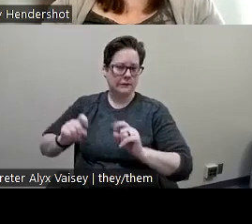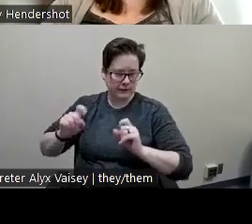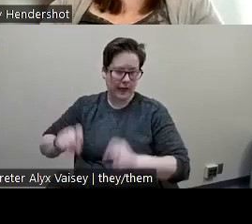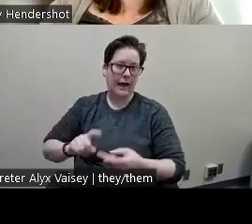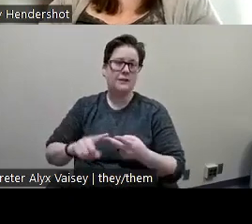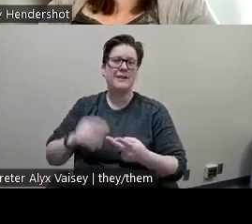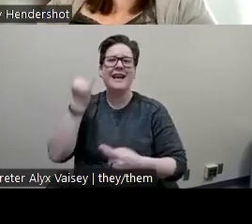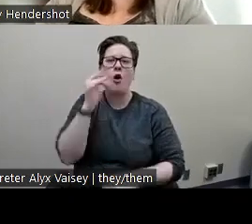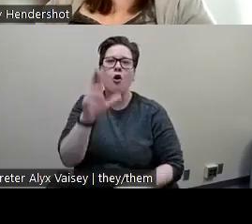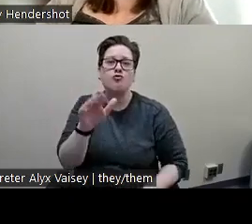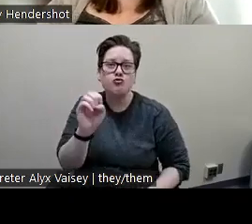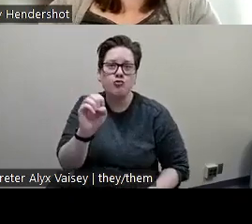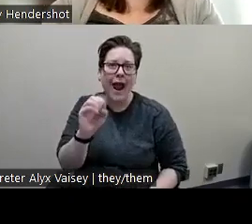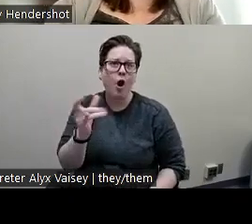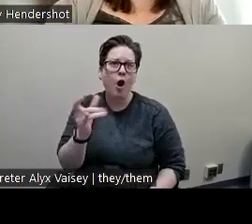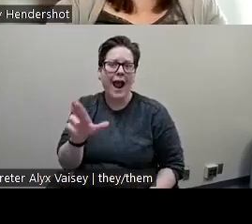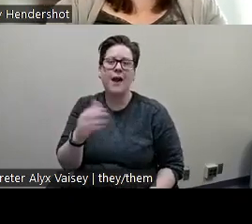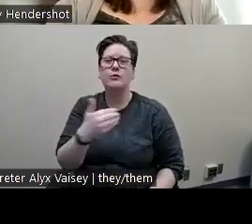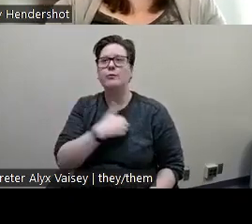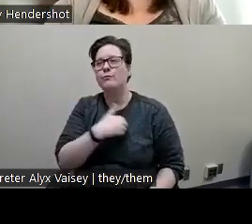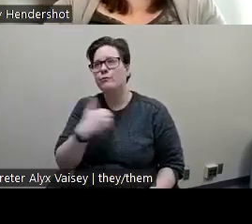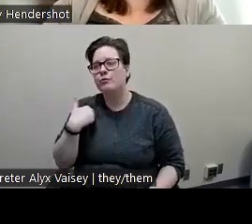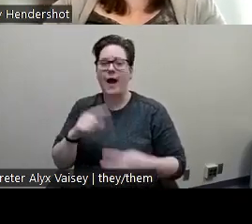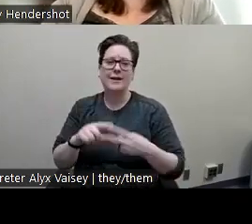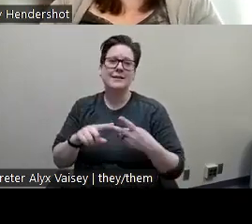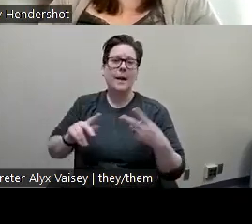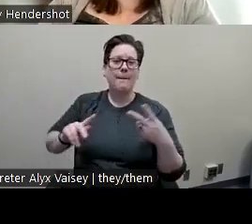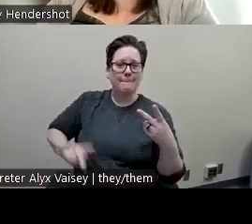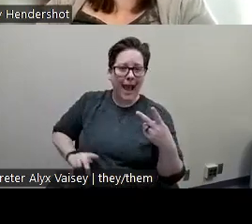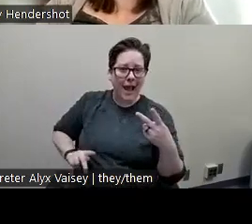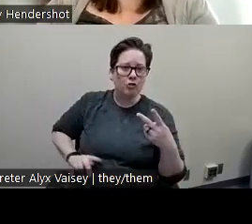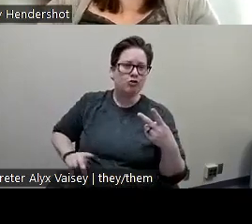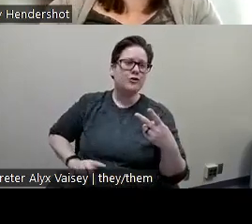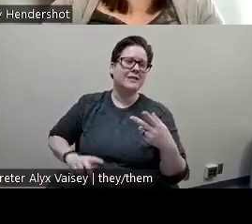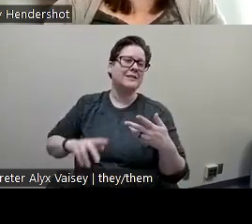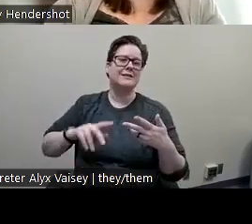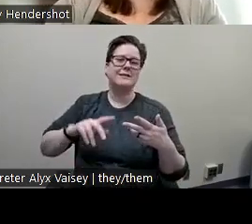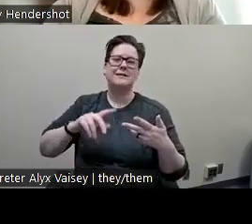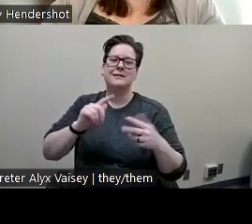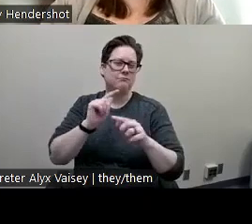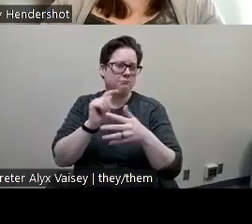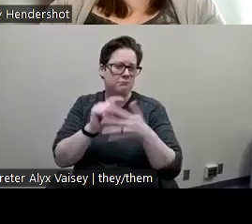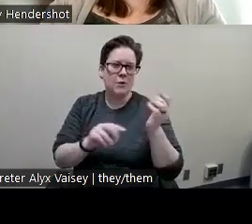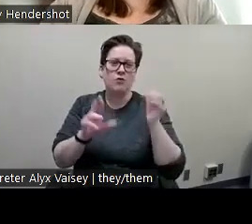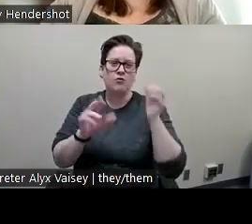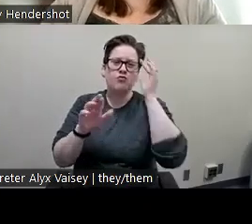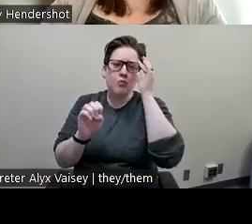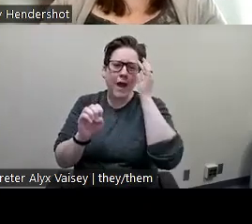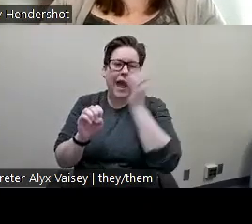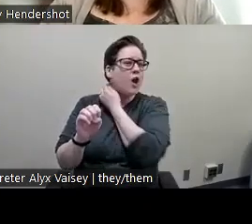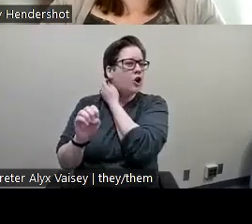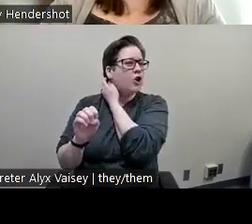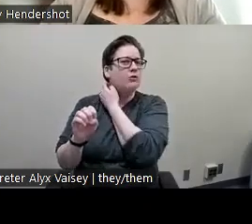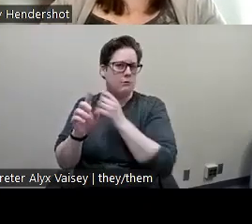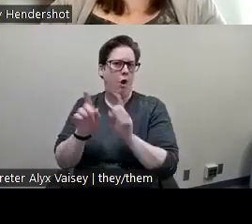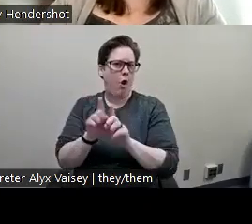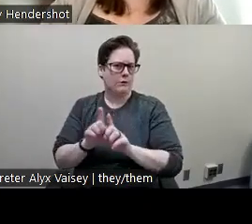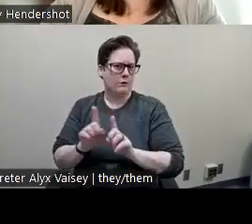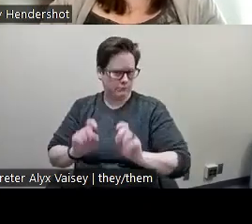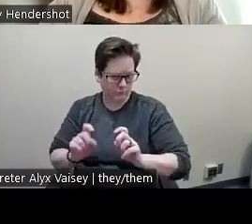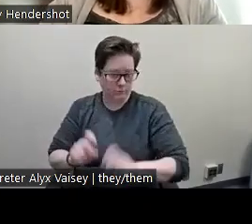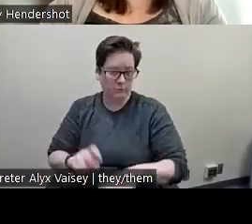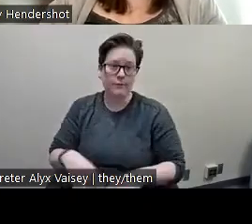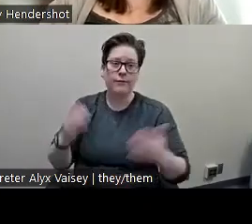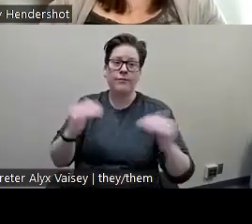pancreatic, ovarian, male breast cancer, some of those paragangliomas, pheochromocytomas, any family history of young